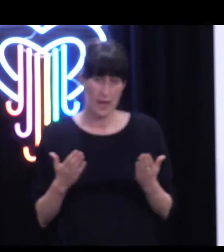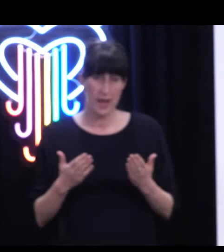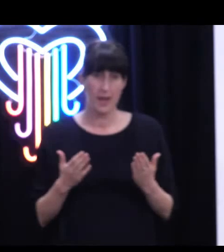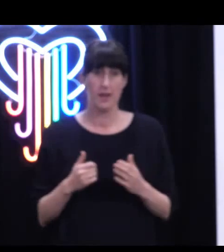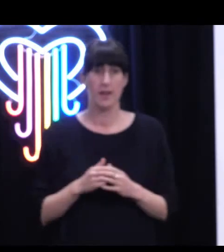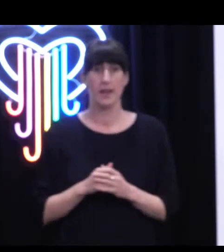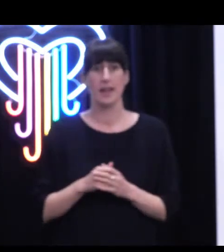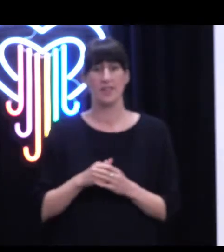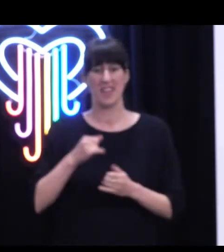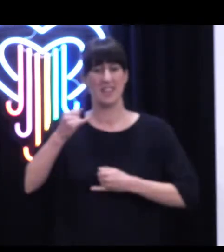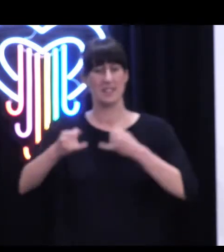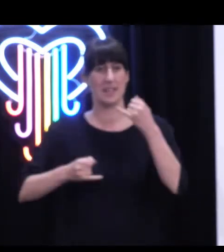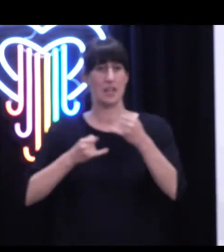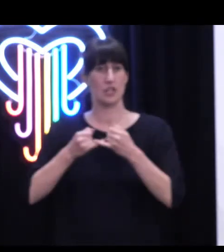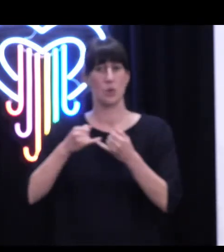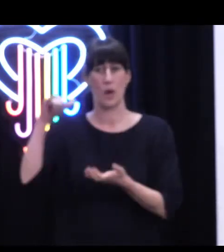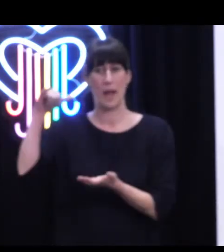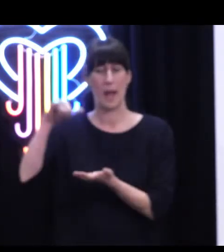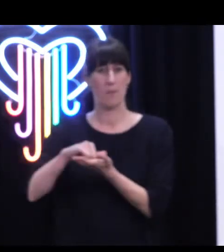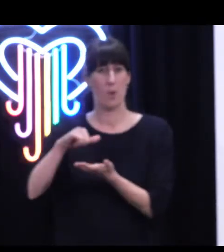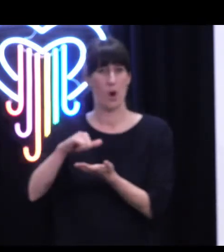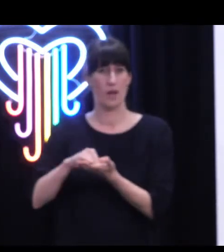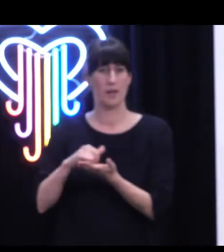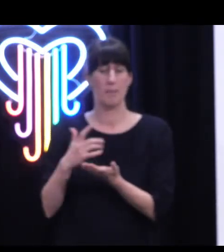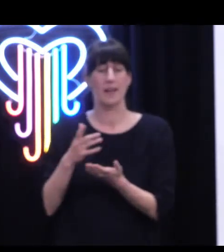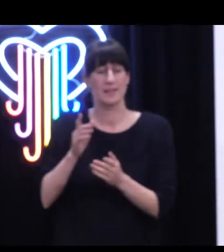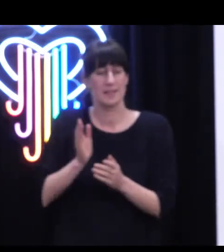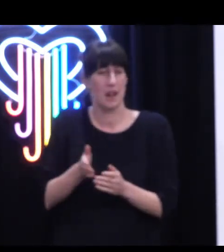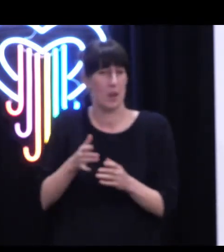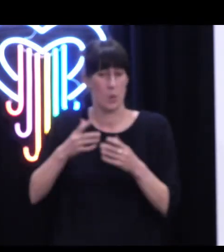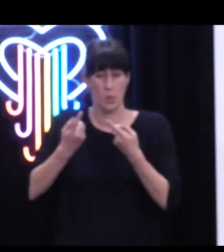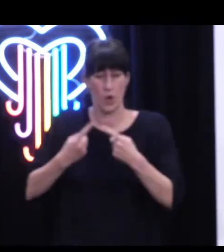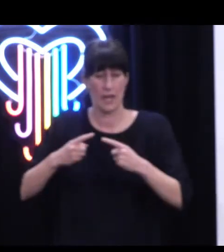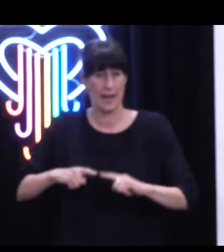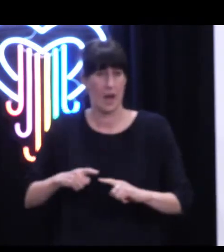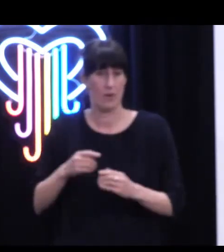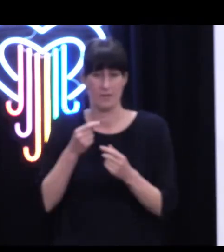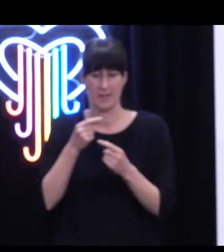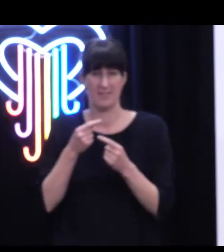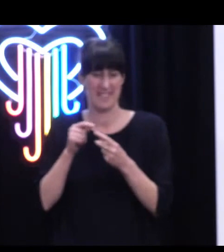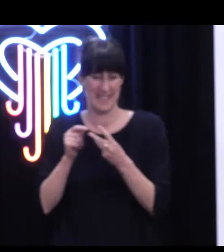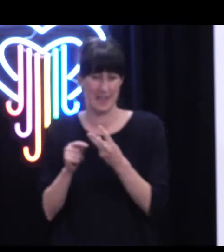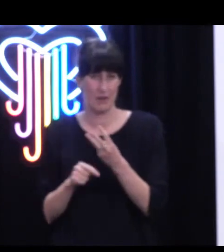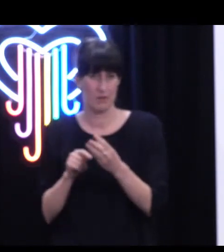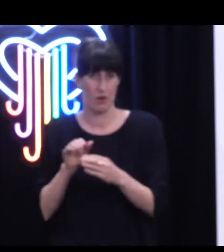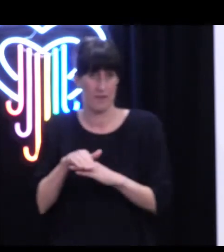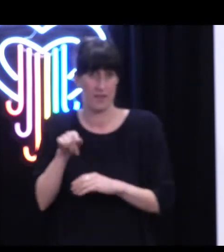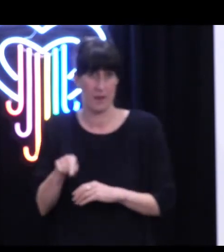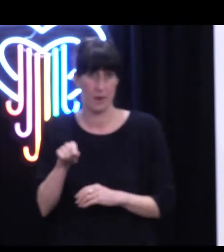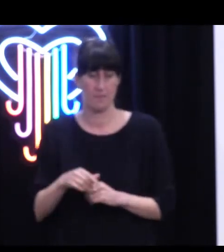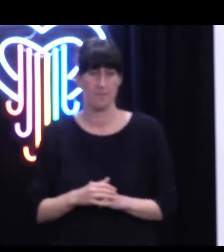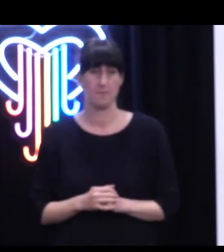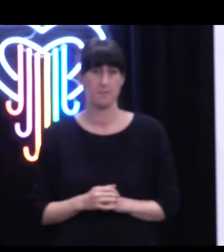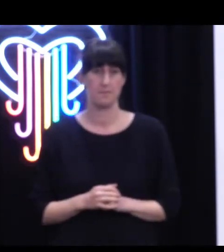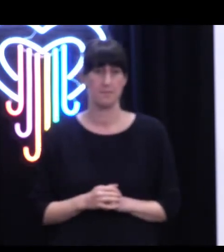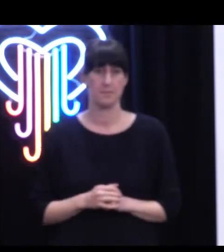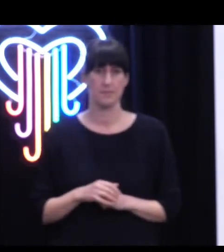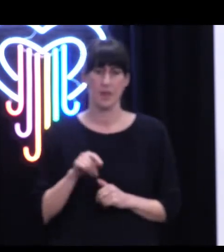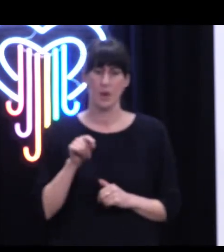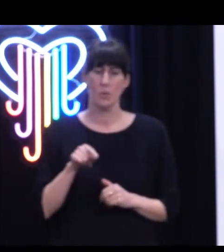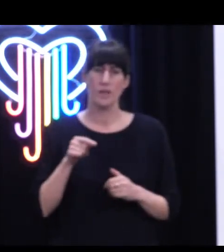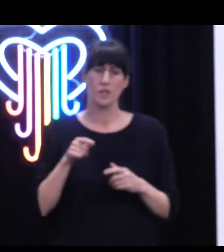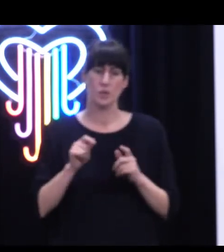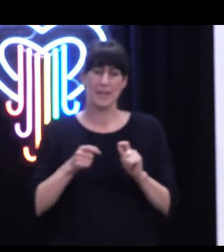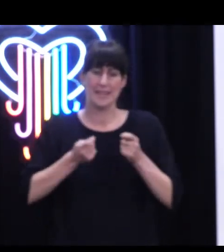at international airports, and details of that pilot are still being worked through. These tests are being piloted to help work out